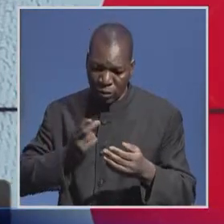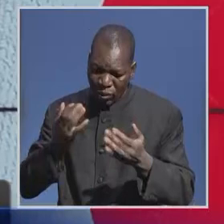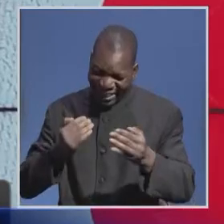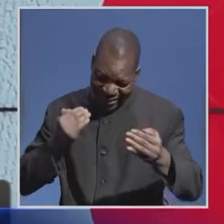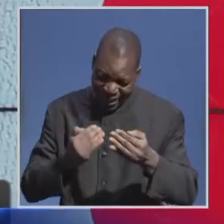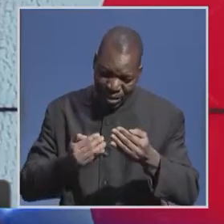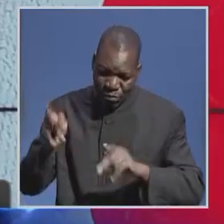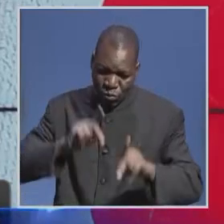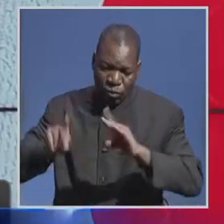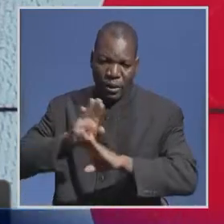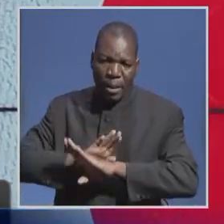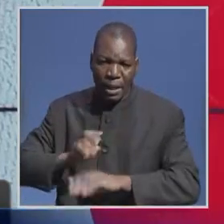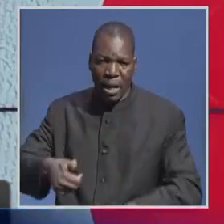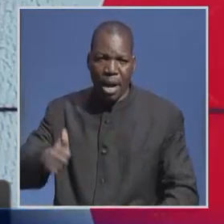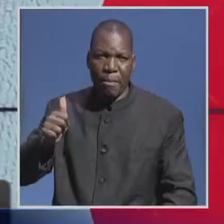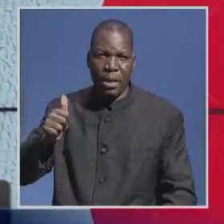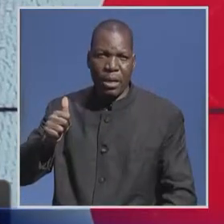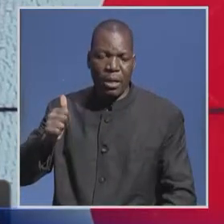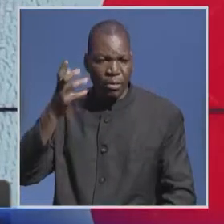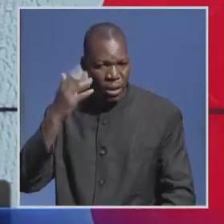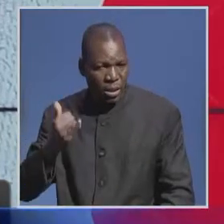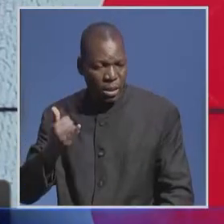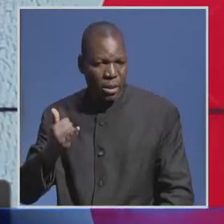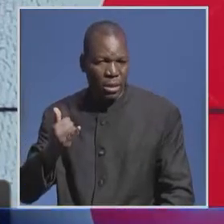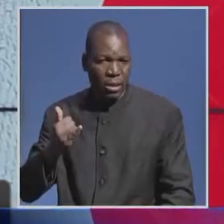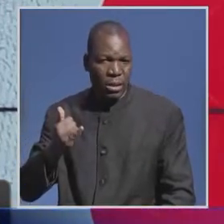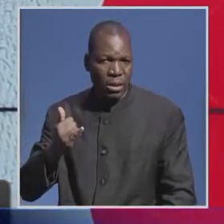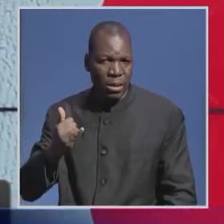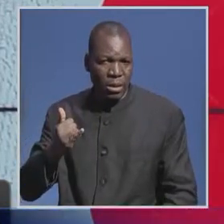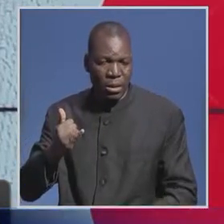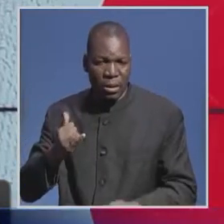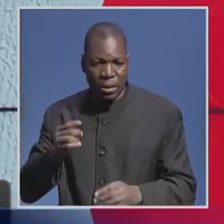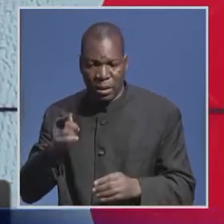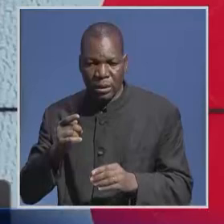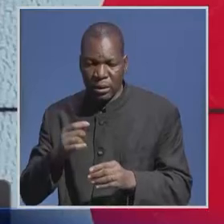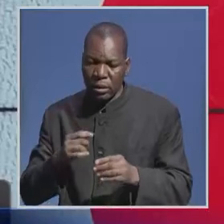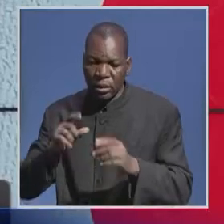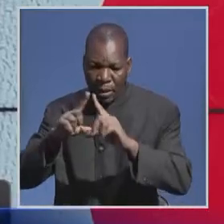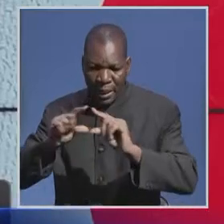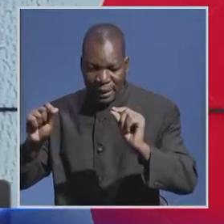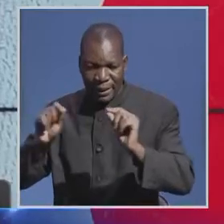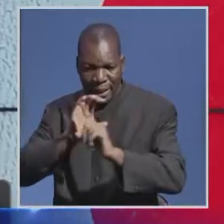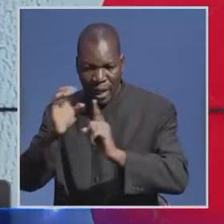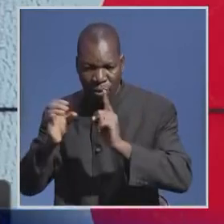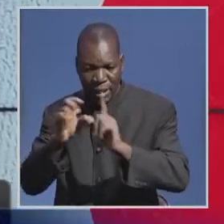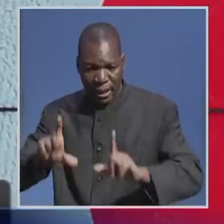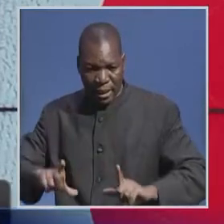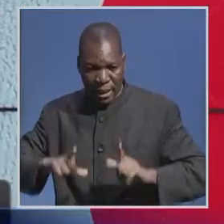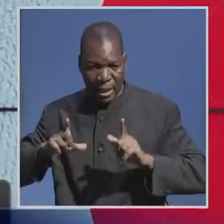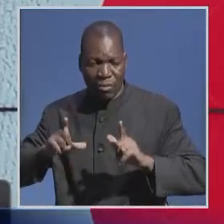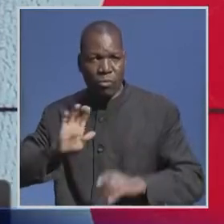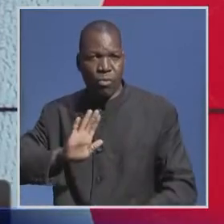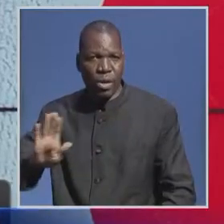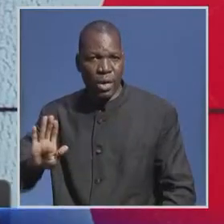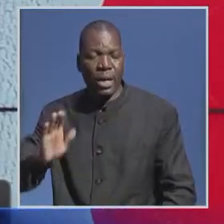myself, because they do not only represent Japanese culture and Japanese way of life per se, but